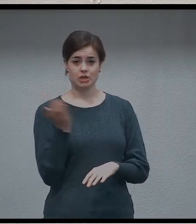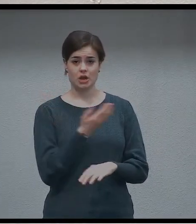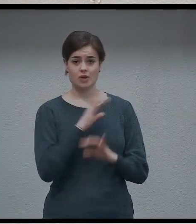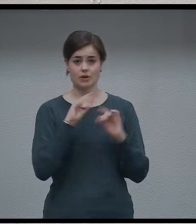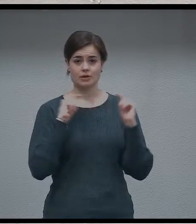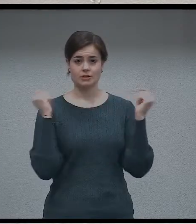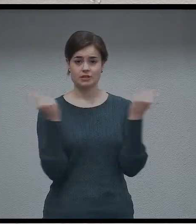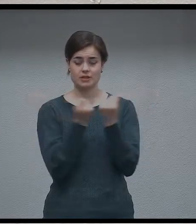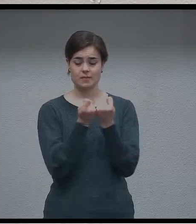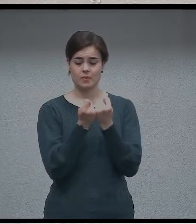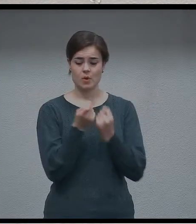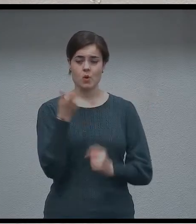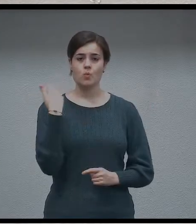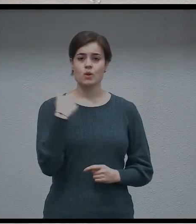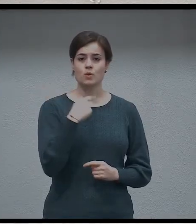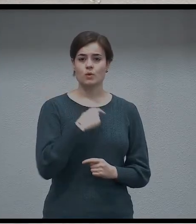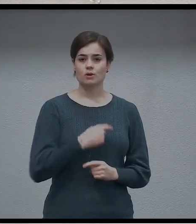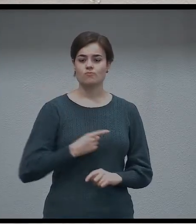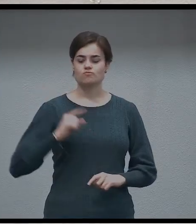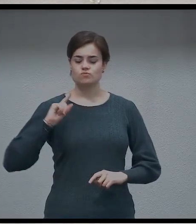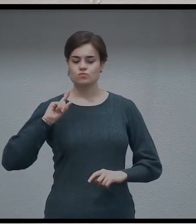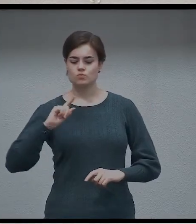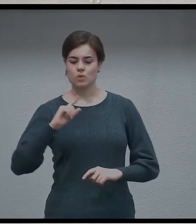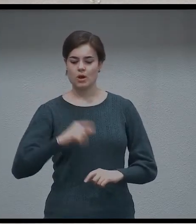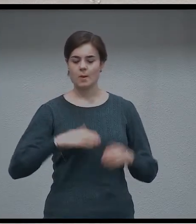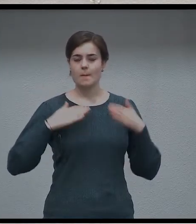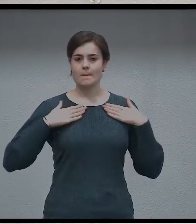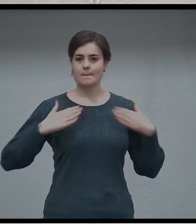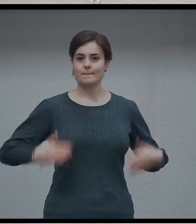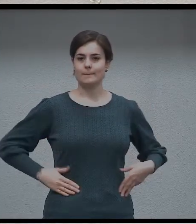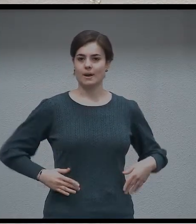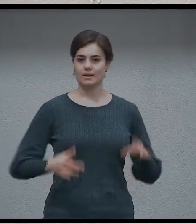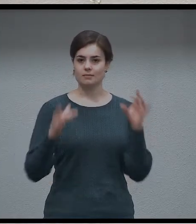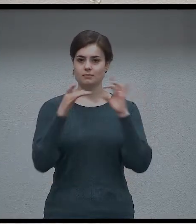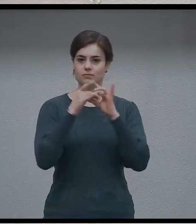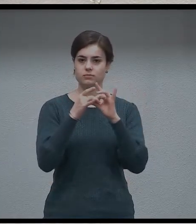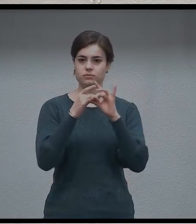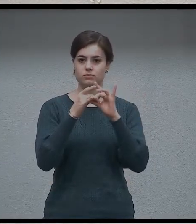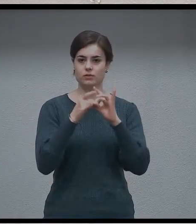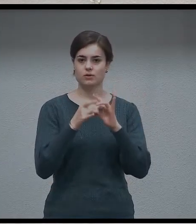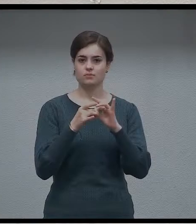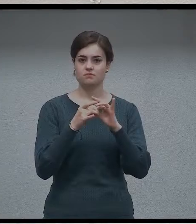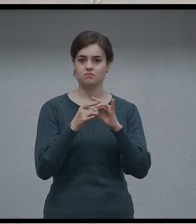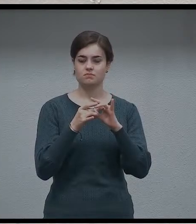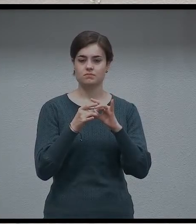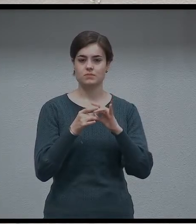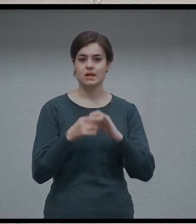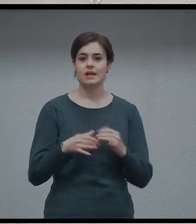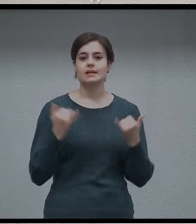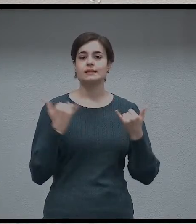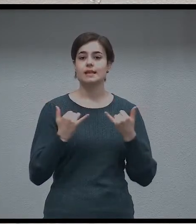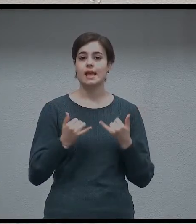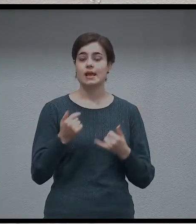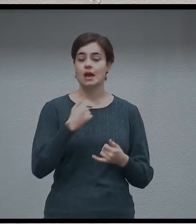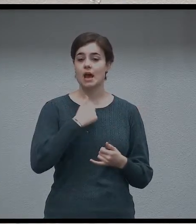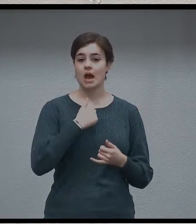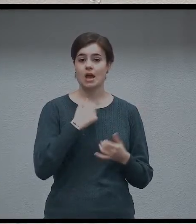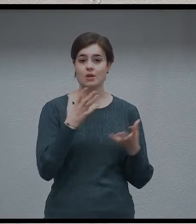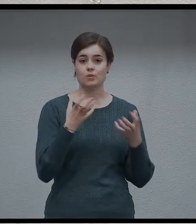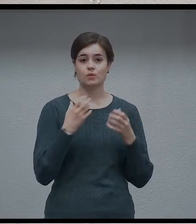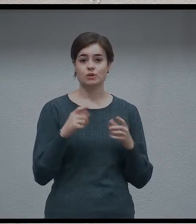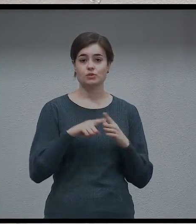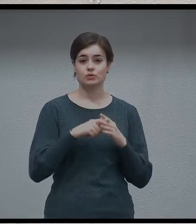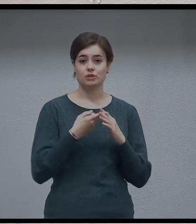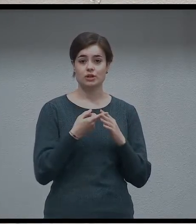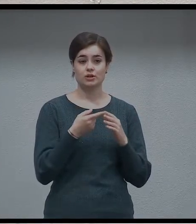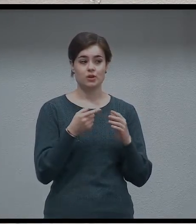were all just one body, which is what we are. And so today I want to start by just letting you see